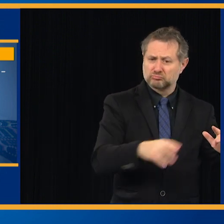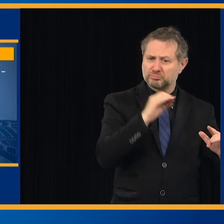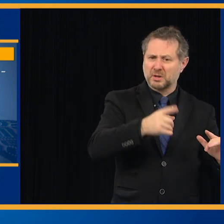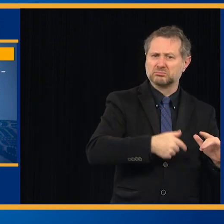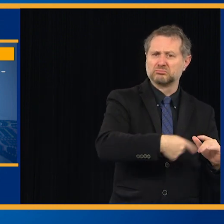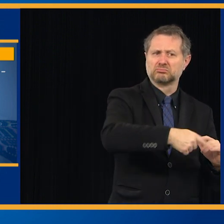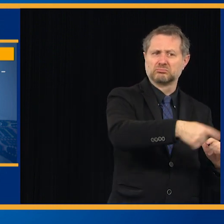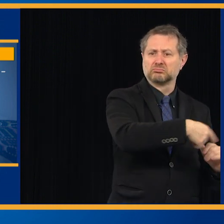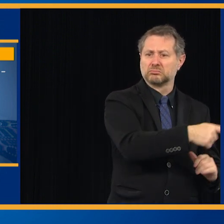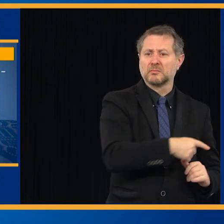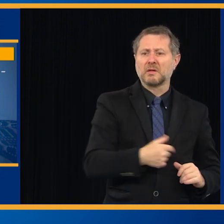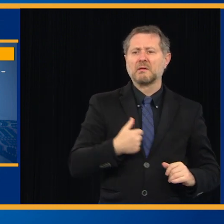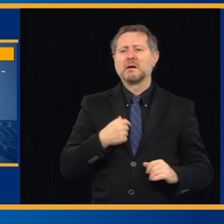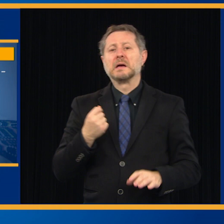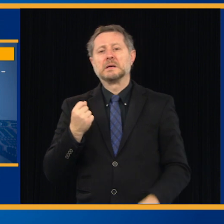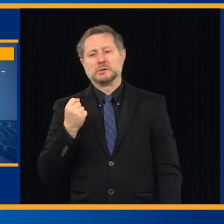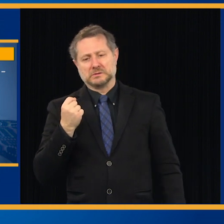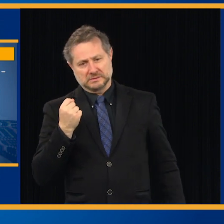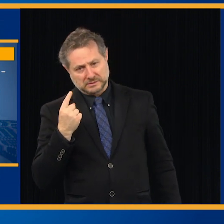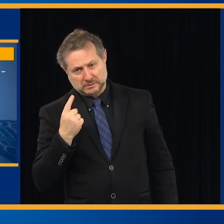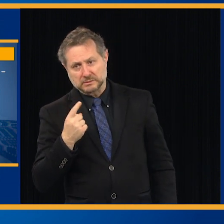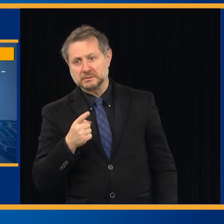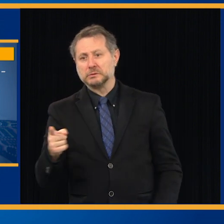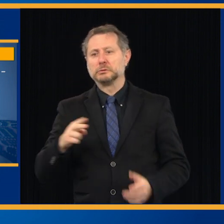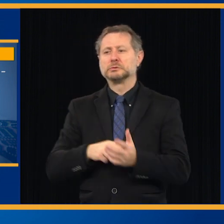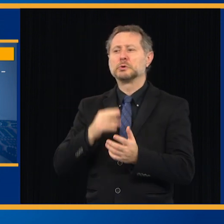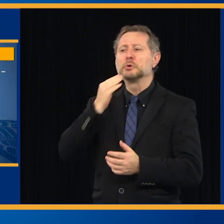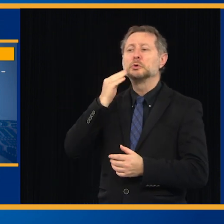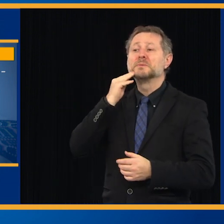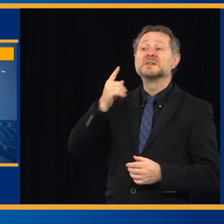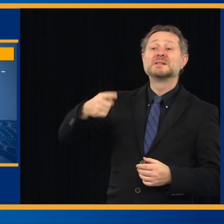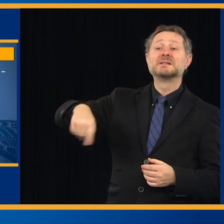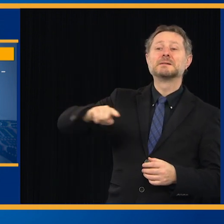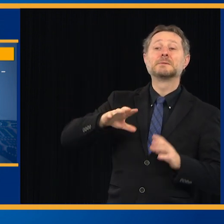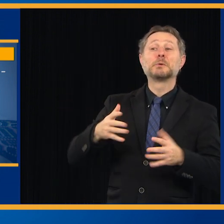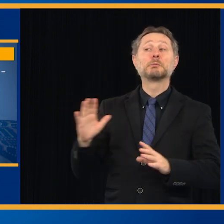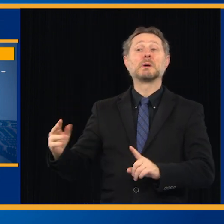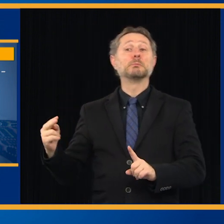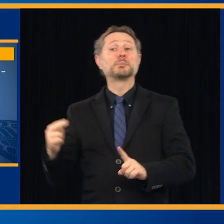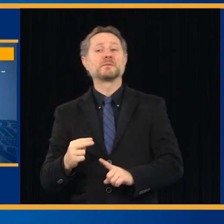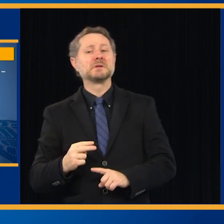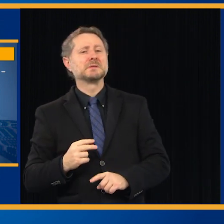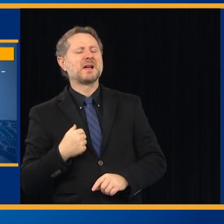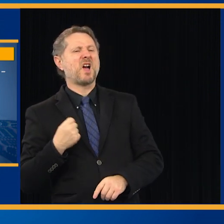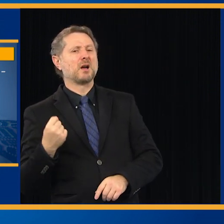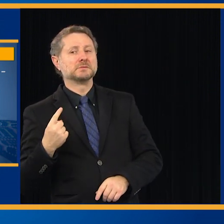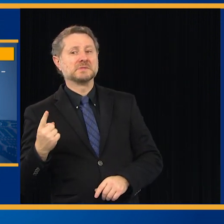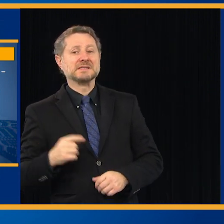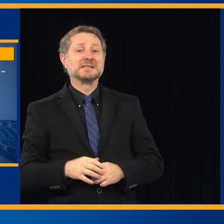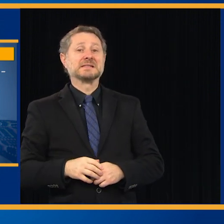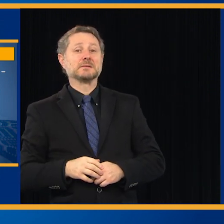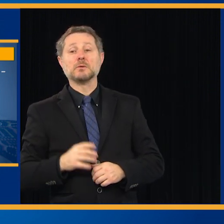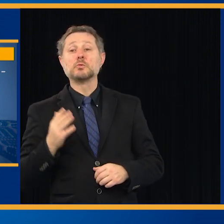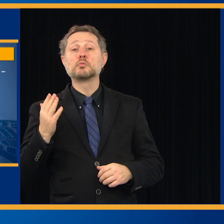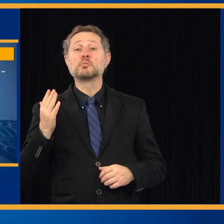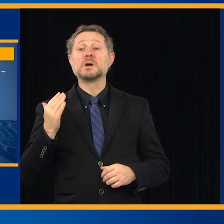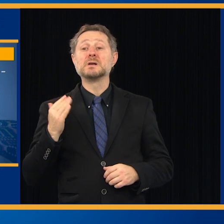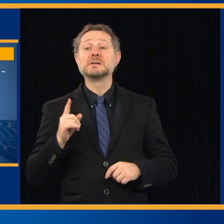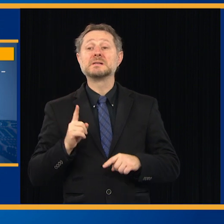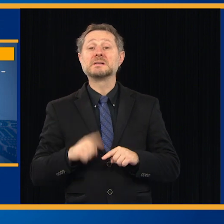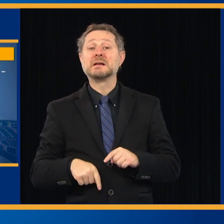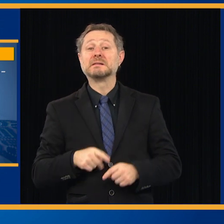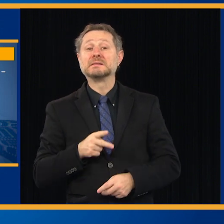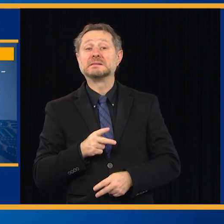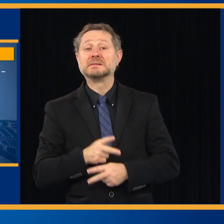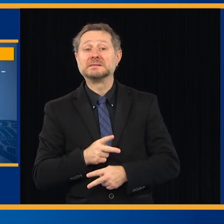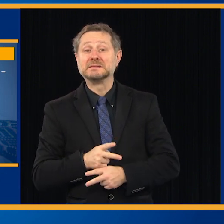And I understand the nursing home's perspective, but if they cannot provide the appropriate care,